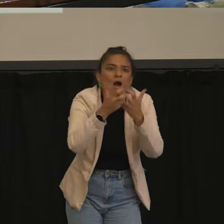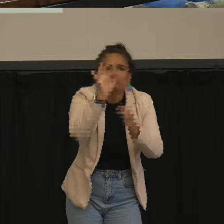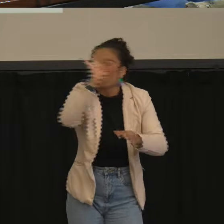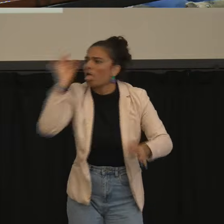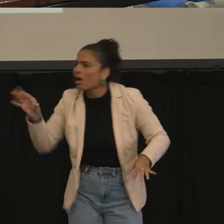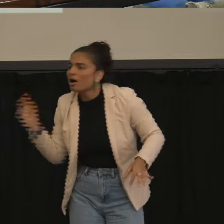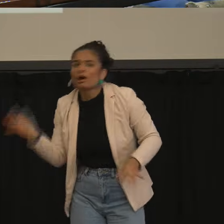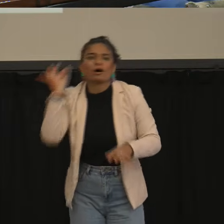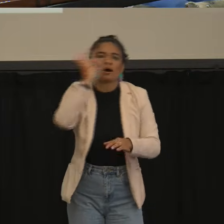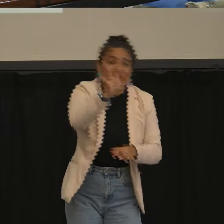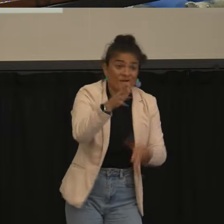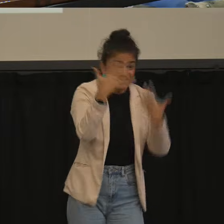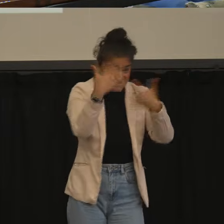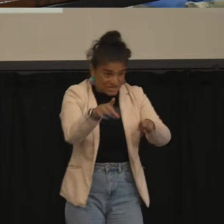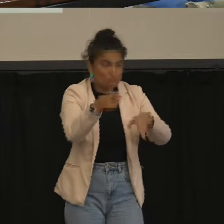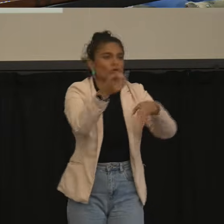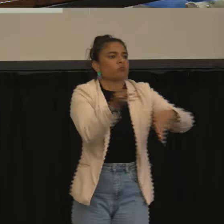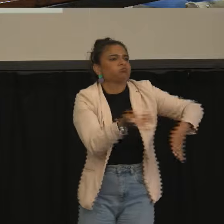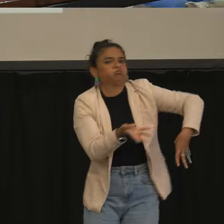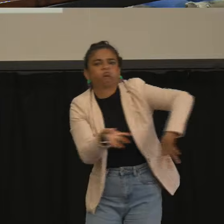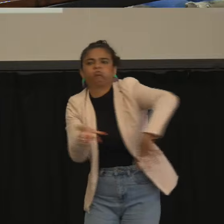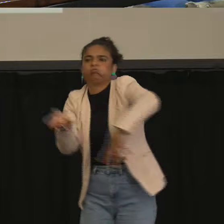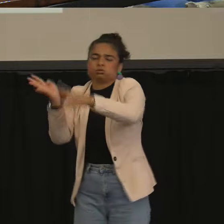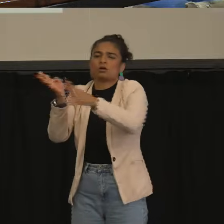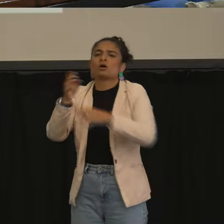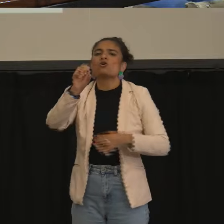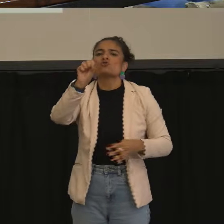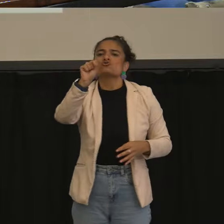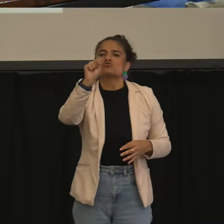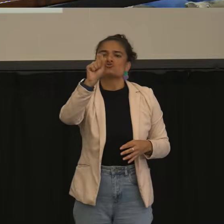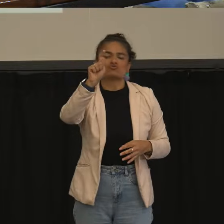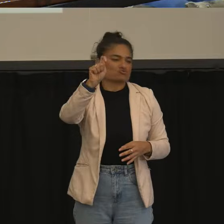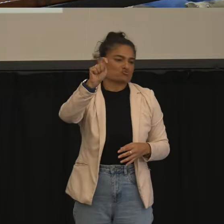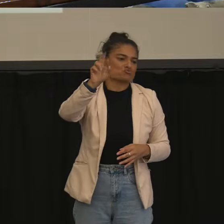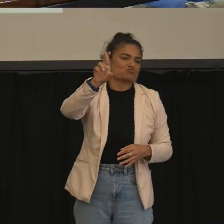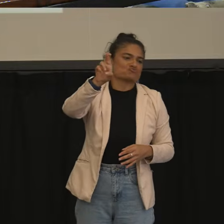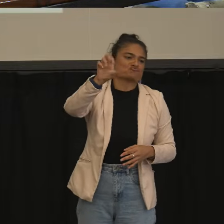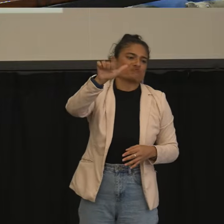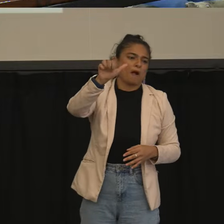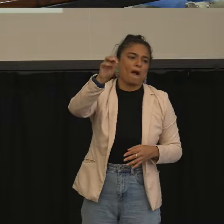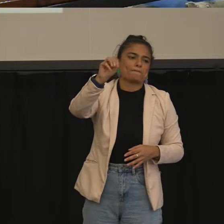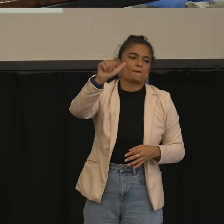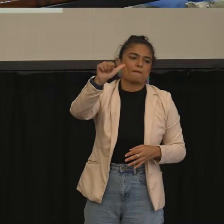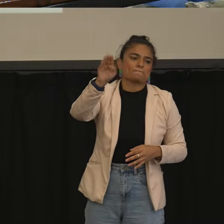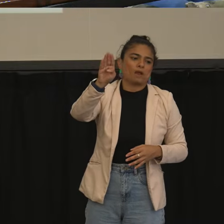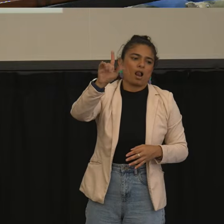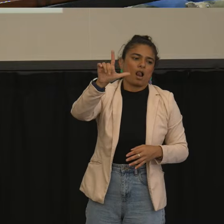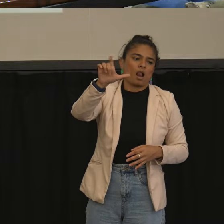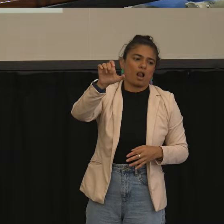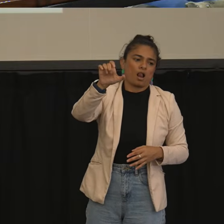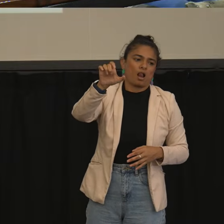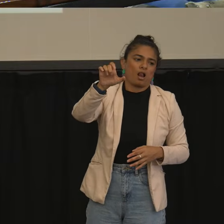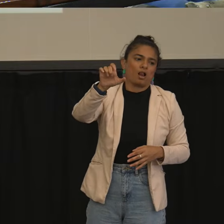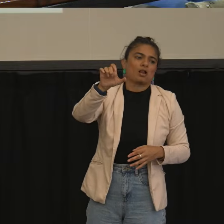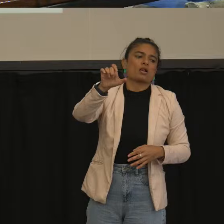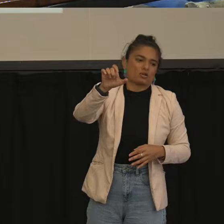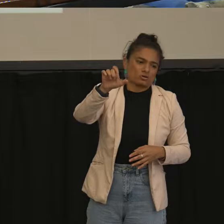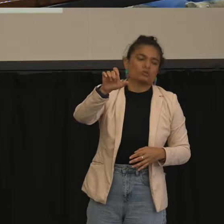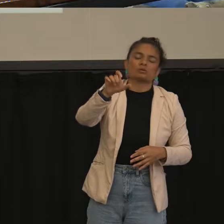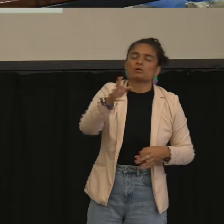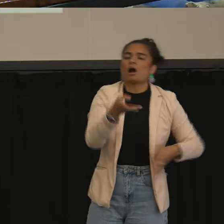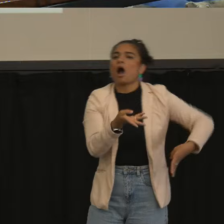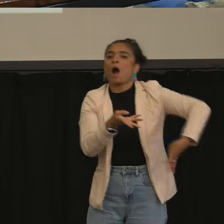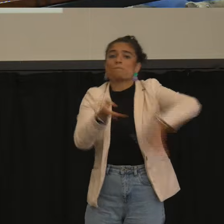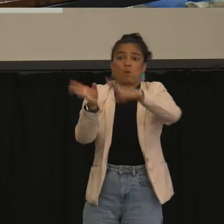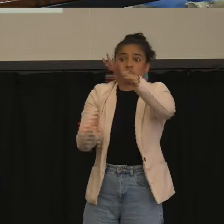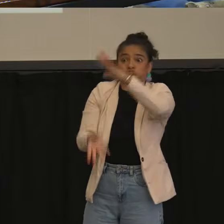We realized that some videos were not in the correct column, wrong category. We had to change things around until we came up with an idea of